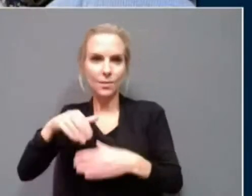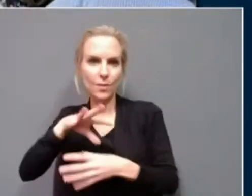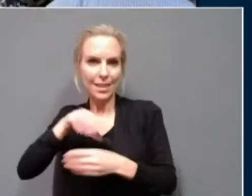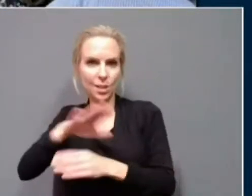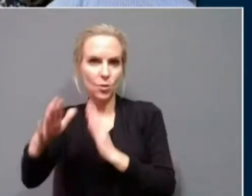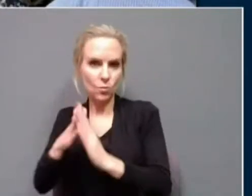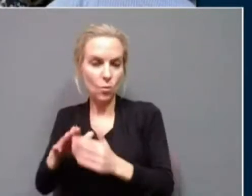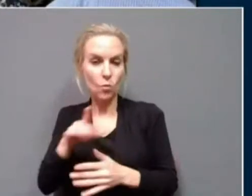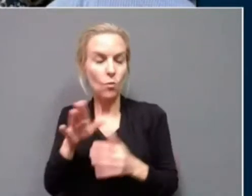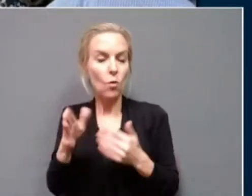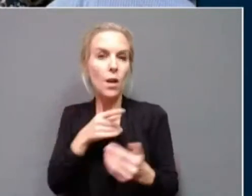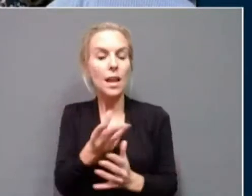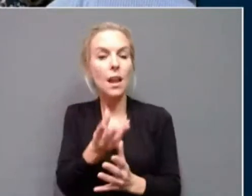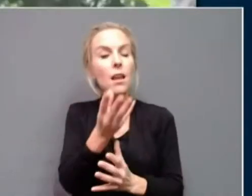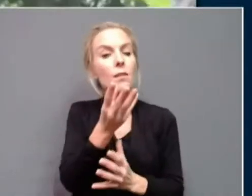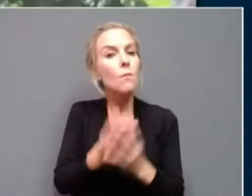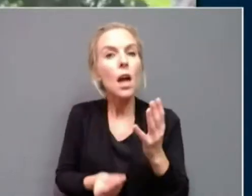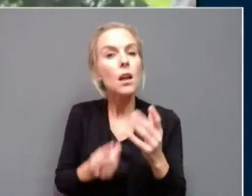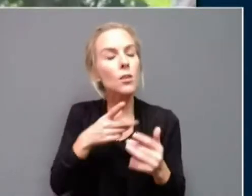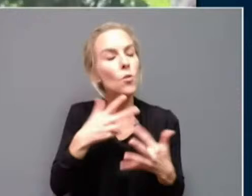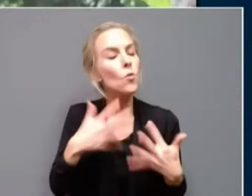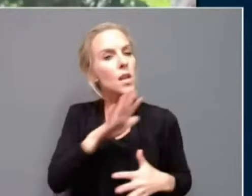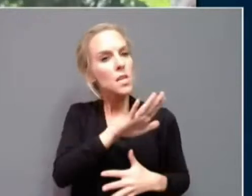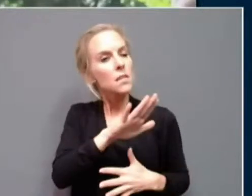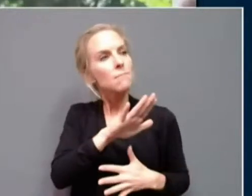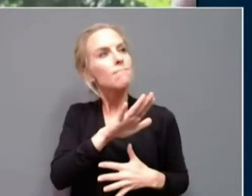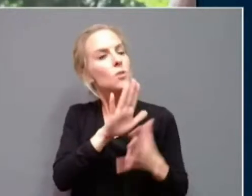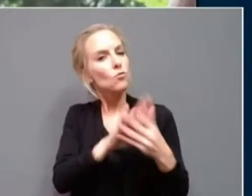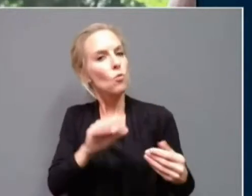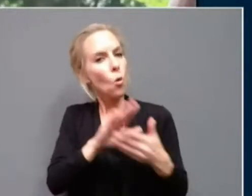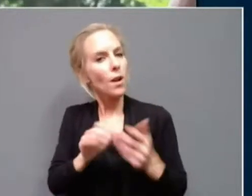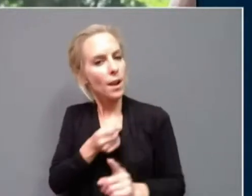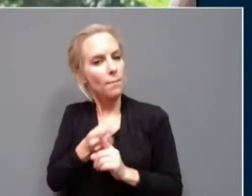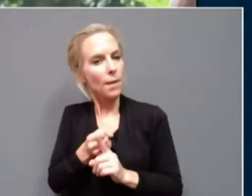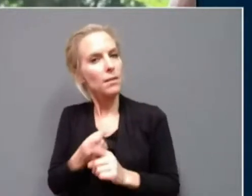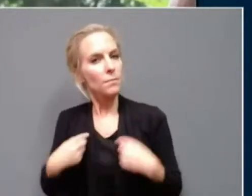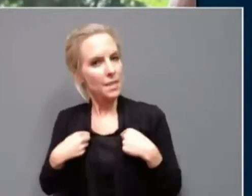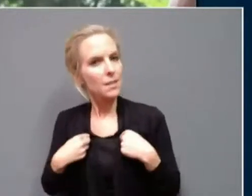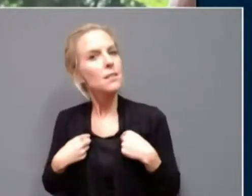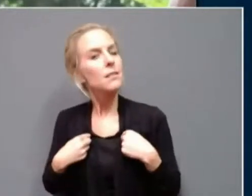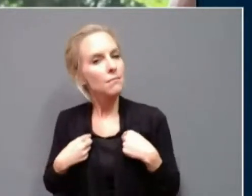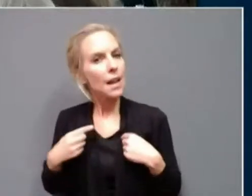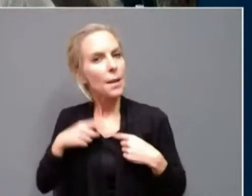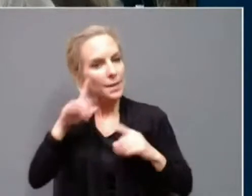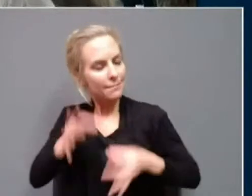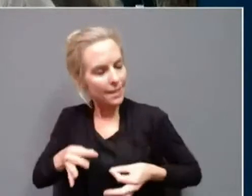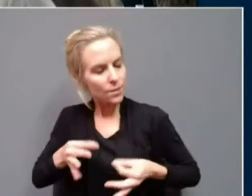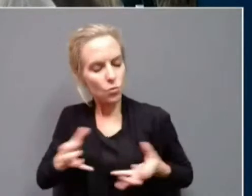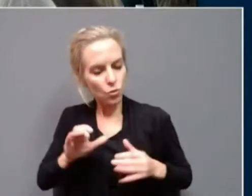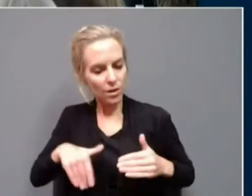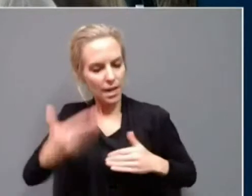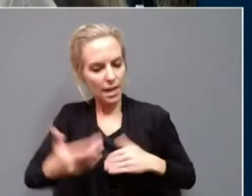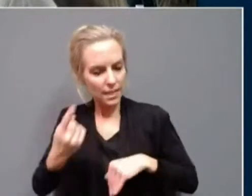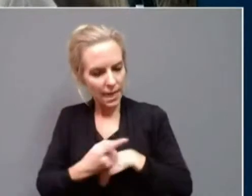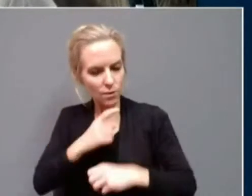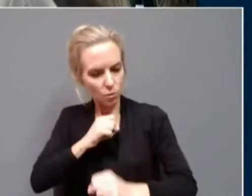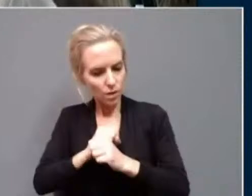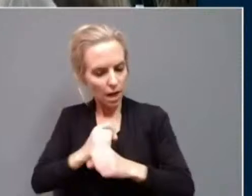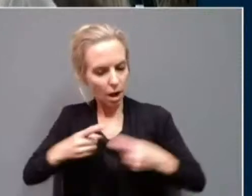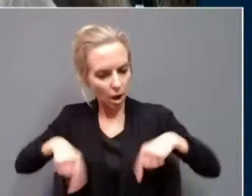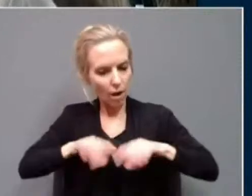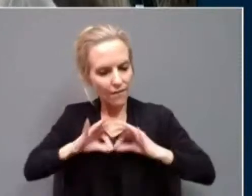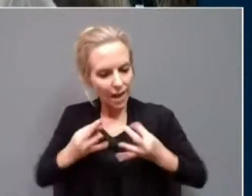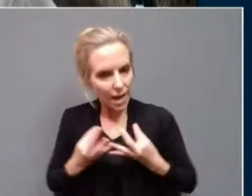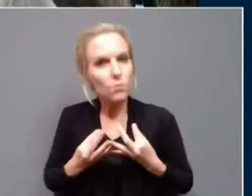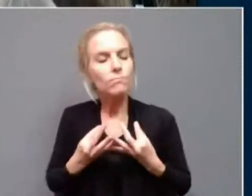he had an impact that day on me. I was weighing decisions that I was going to need to make that next day to protect our families,